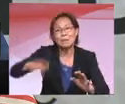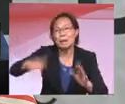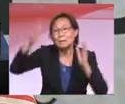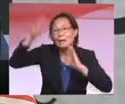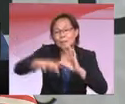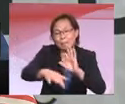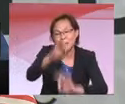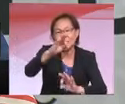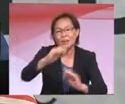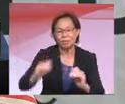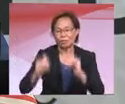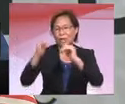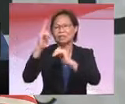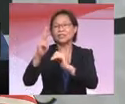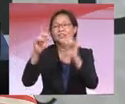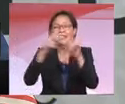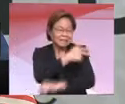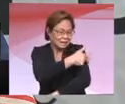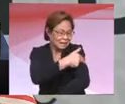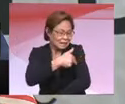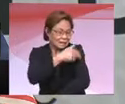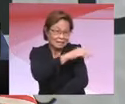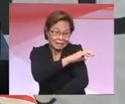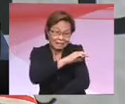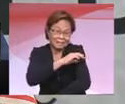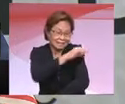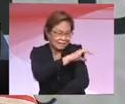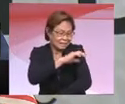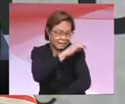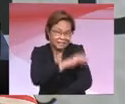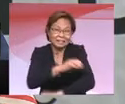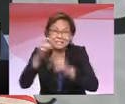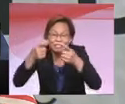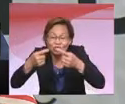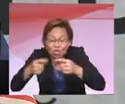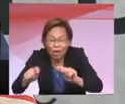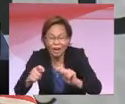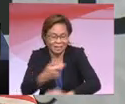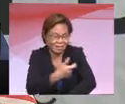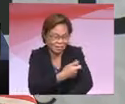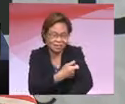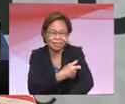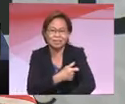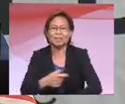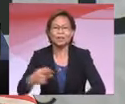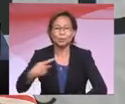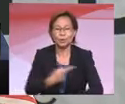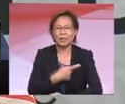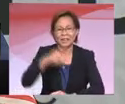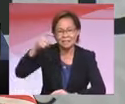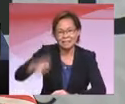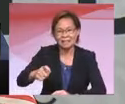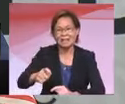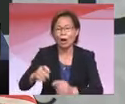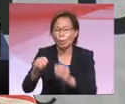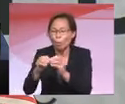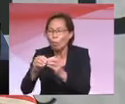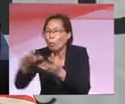three clinical trial. So although there are two vaccines being registered, but we need more information from the phase three clinical trials.